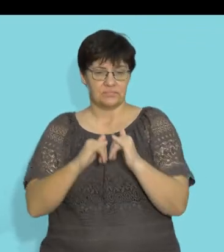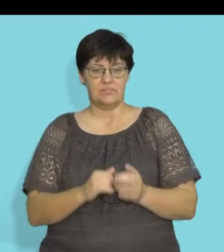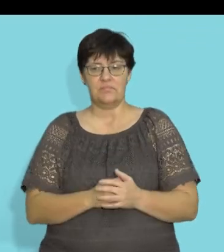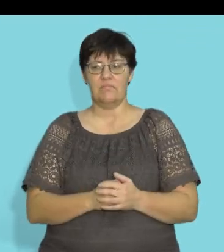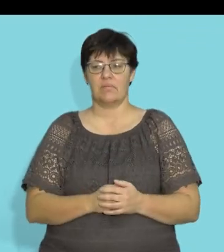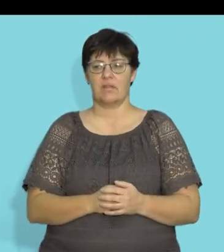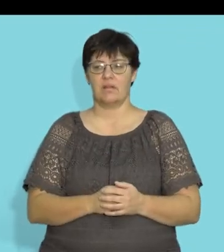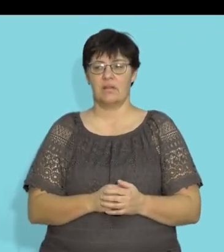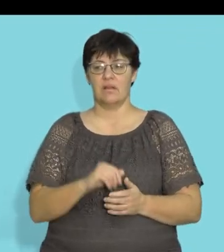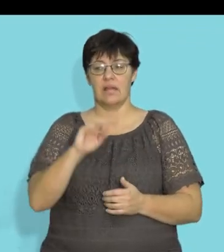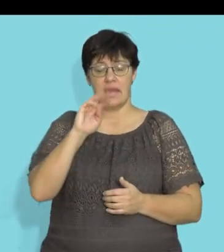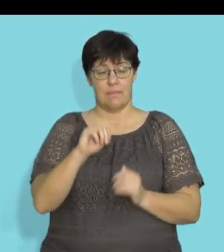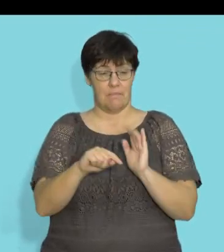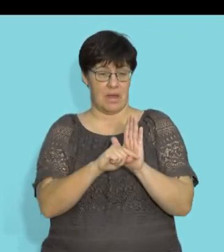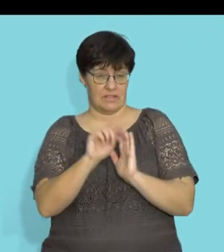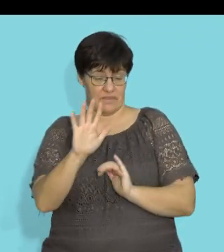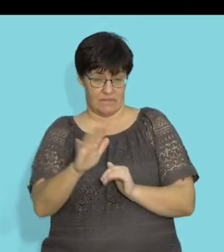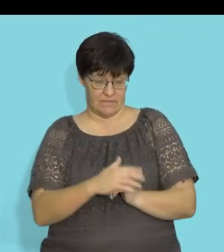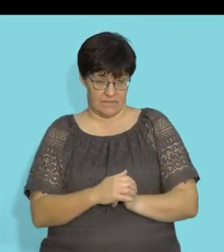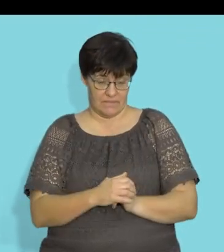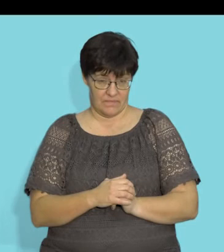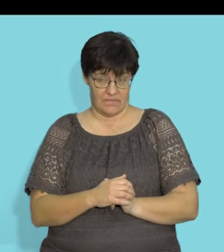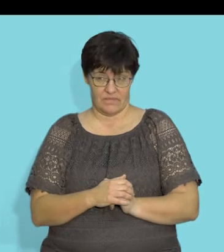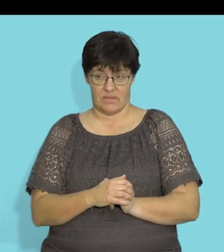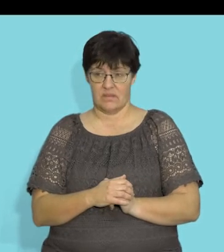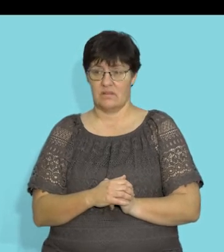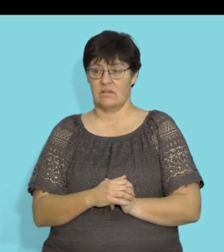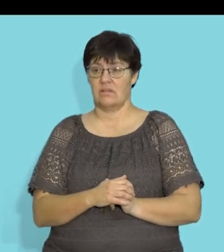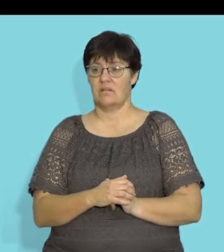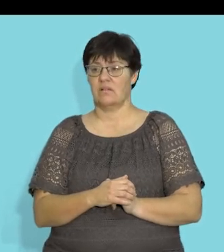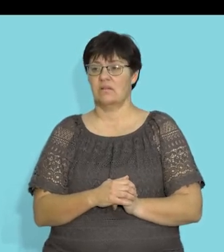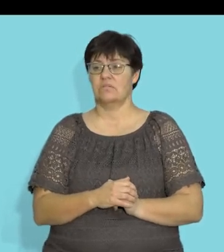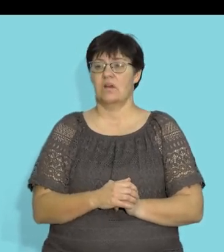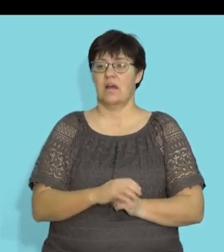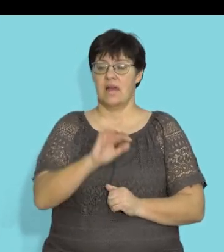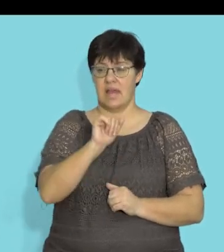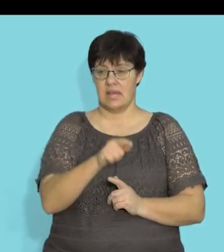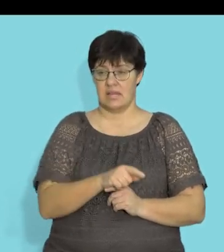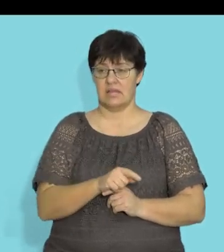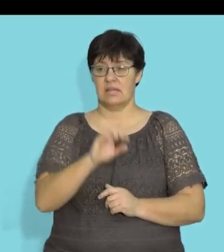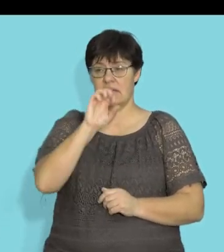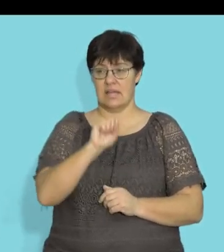to m minus 5. So let's substitute in a and r. So the